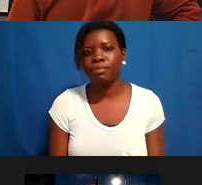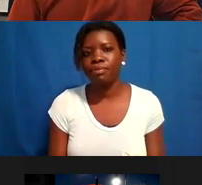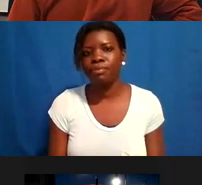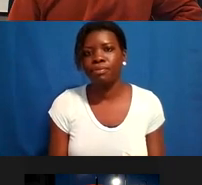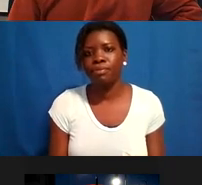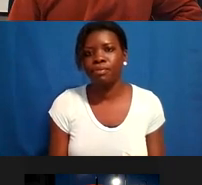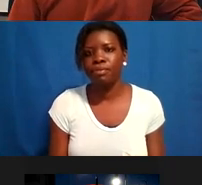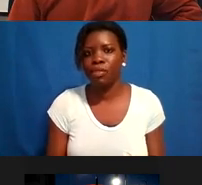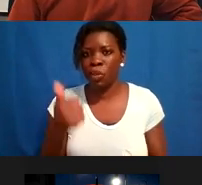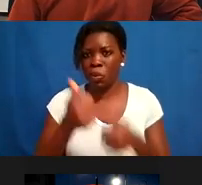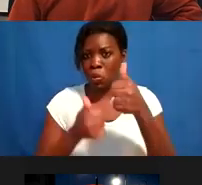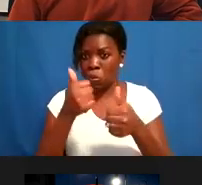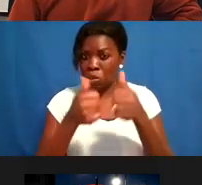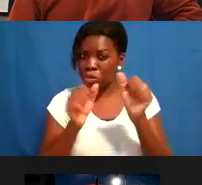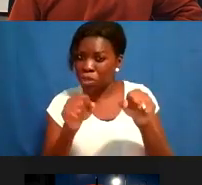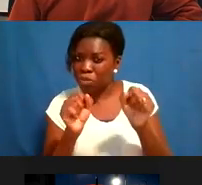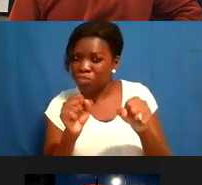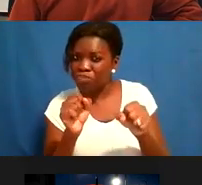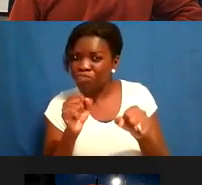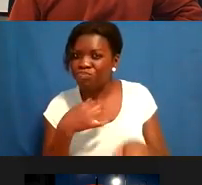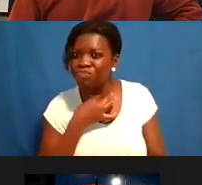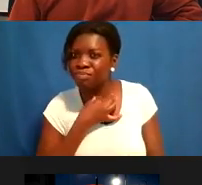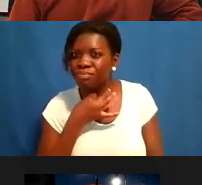So which one can it be?